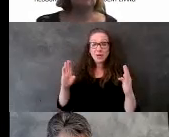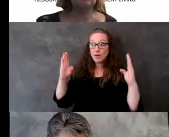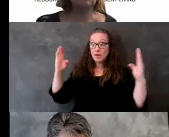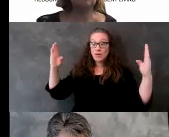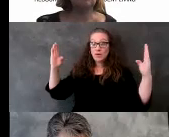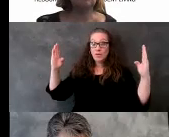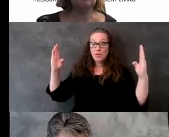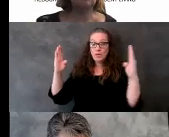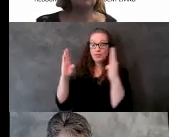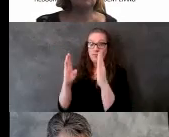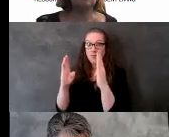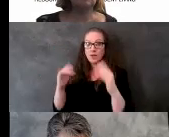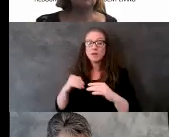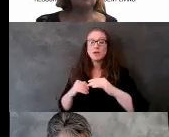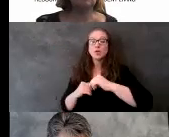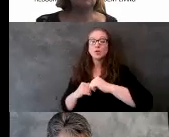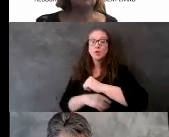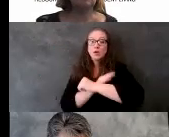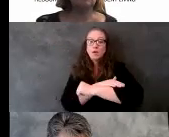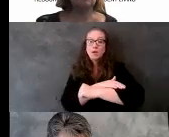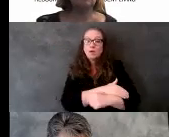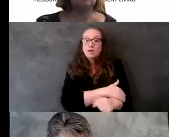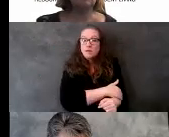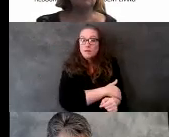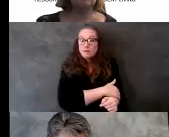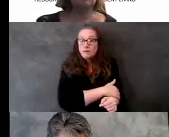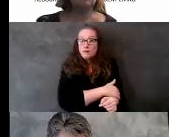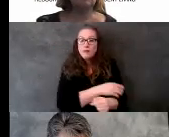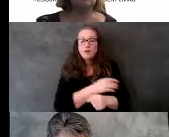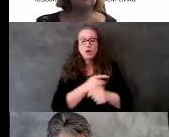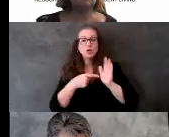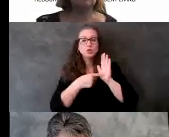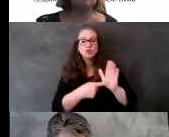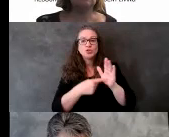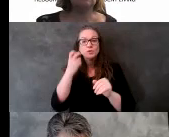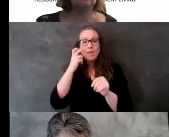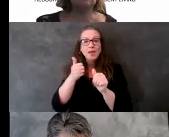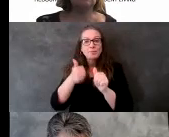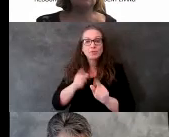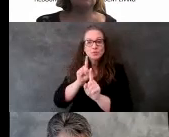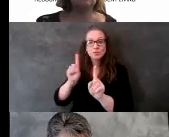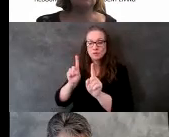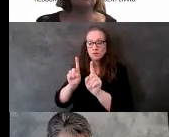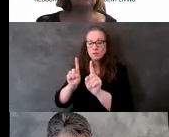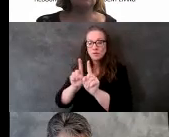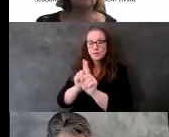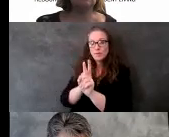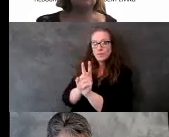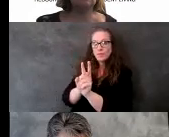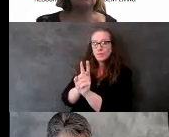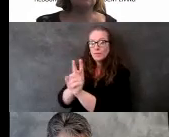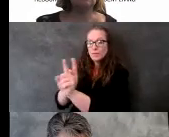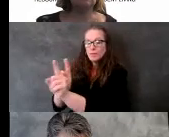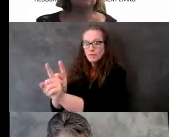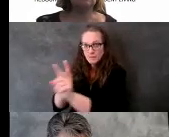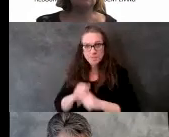your arm behind you and tell them that we need to walk single file and they will follow you through the doorway. Let them